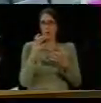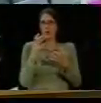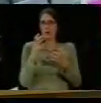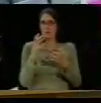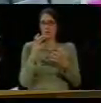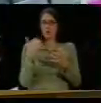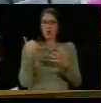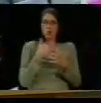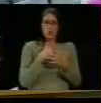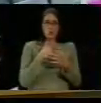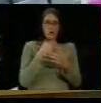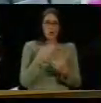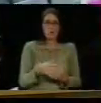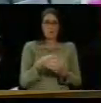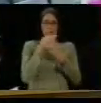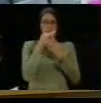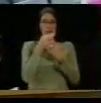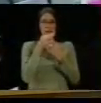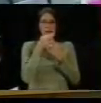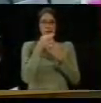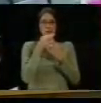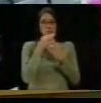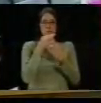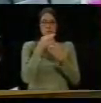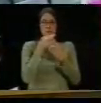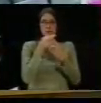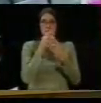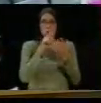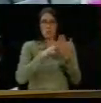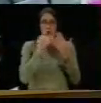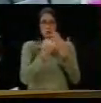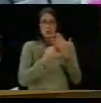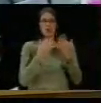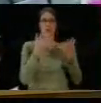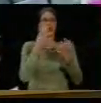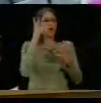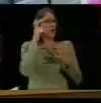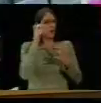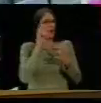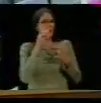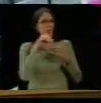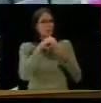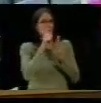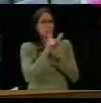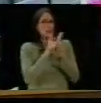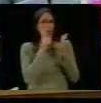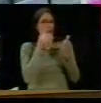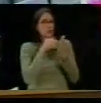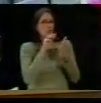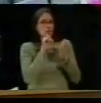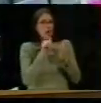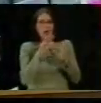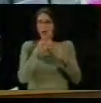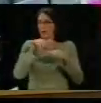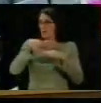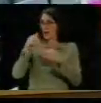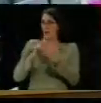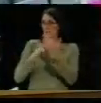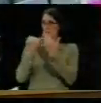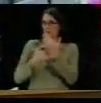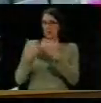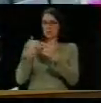We're picking out a certain project that we want to hear it where it's in a lawsuit or not. All the others, we refuse to even